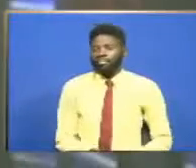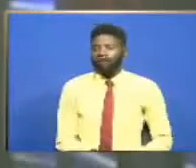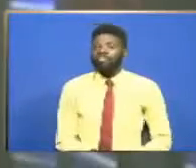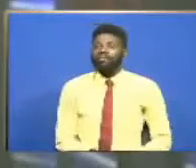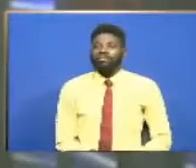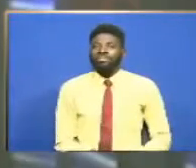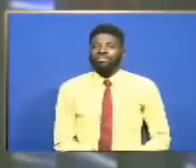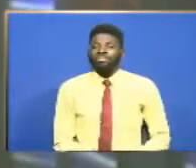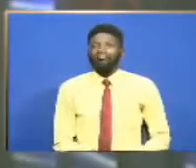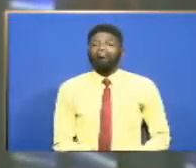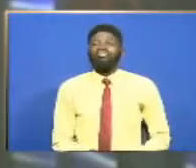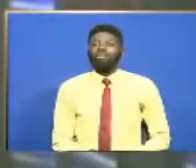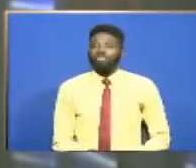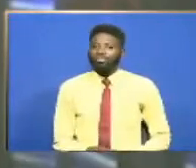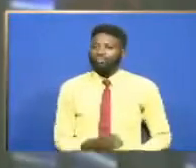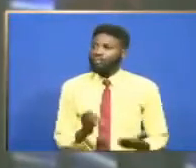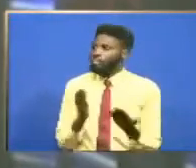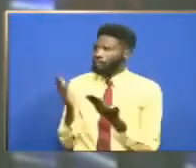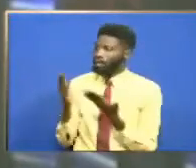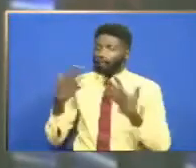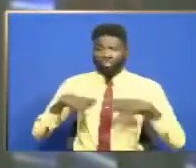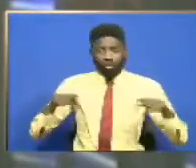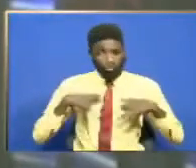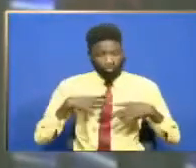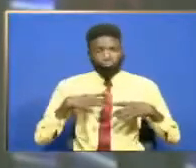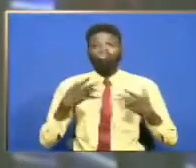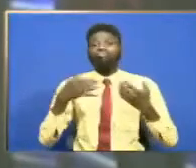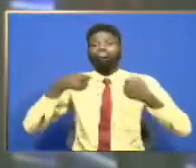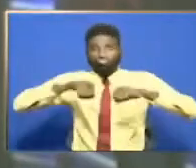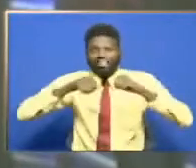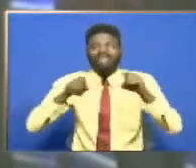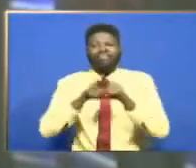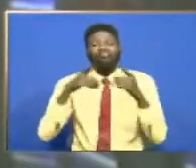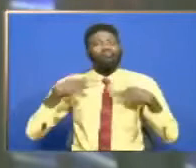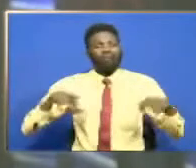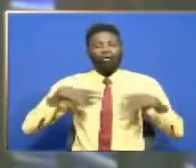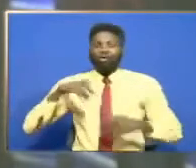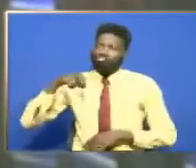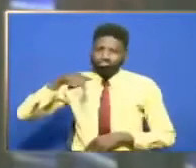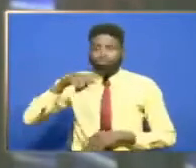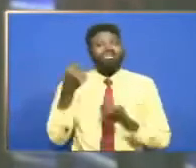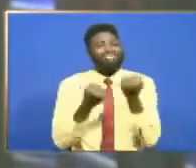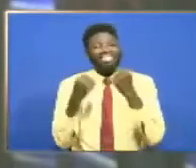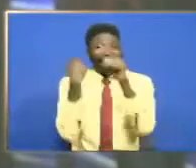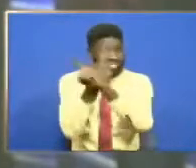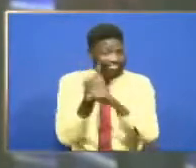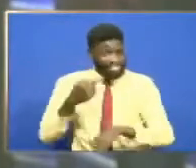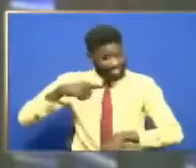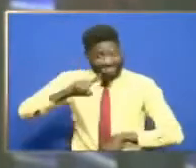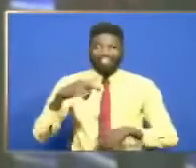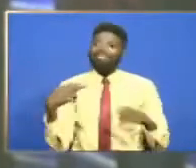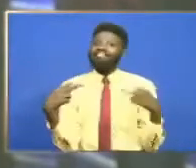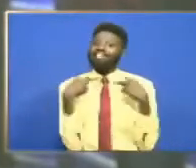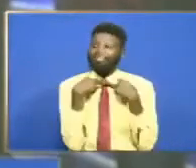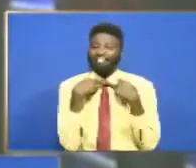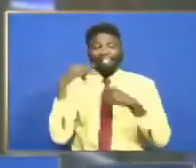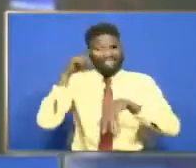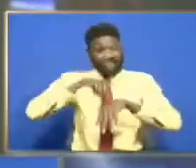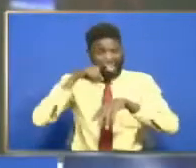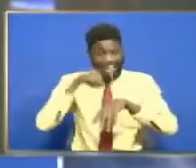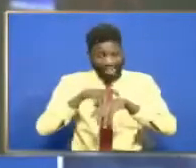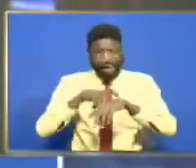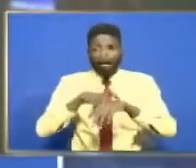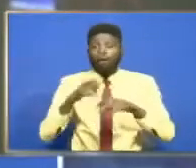Meanwhile, motorists and pedestrians had a hard time navigating through the various roadblocks erected to contain inter-county